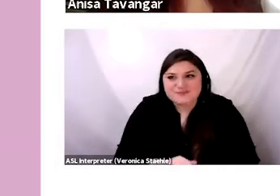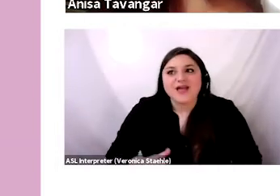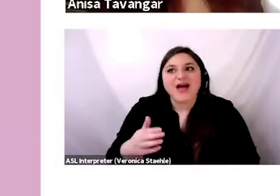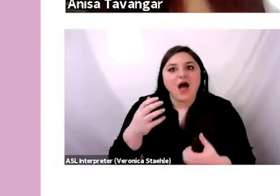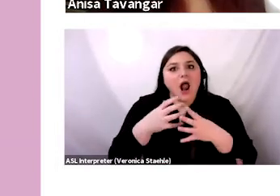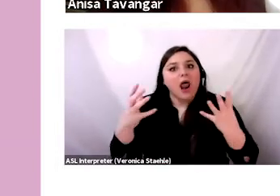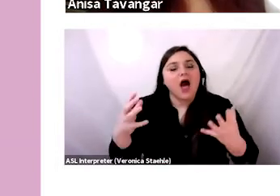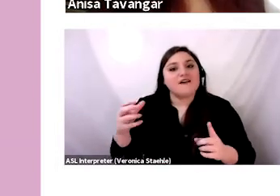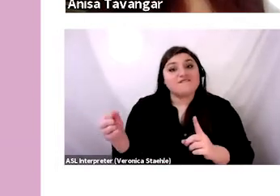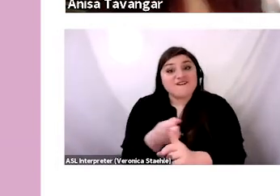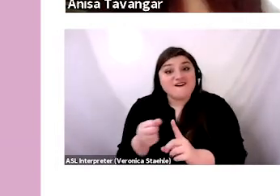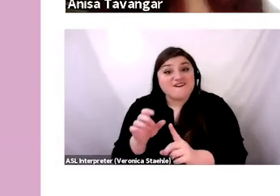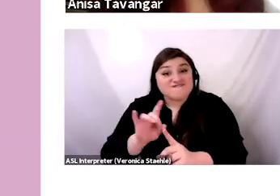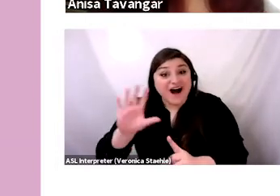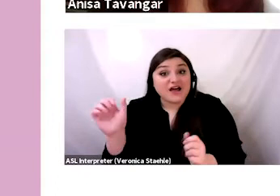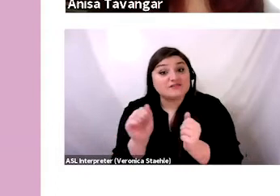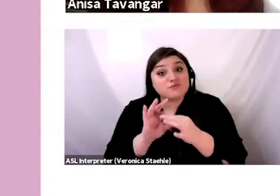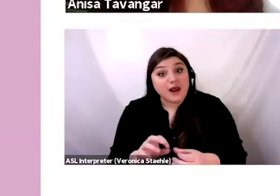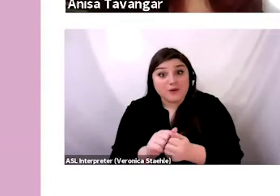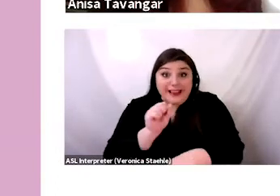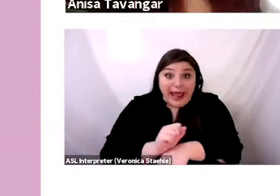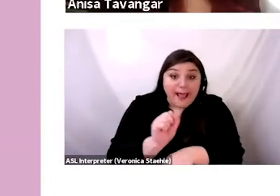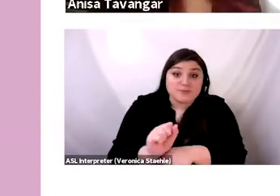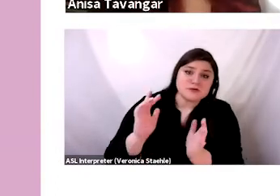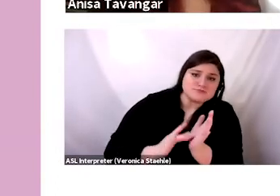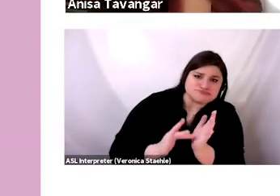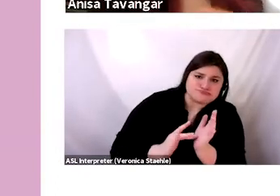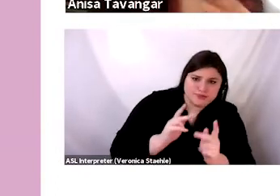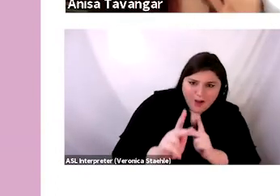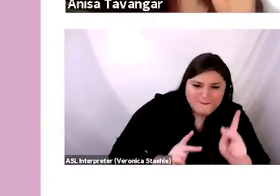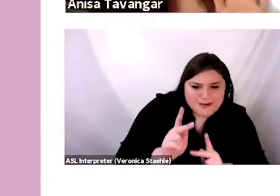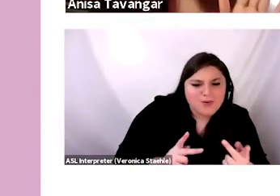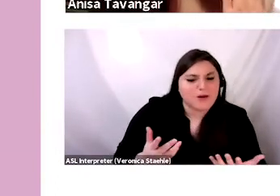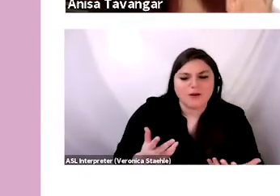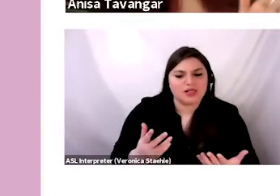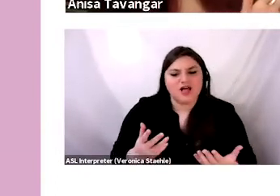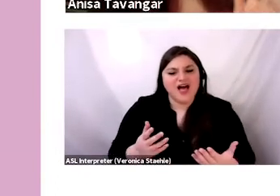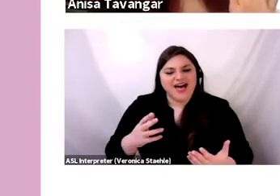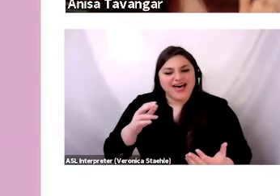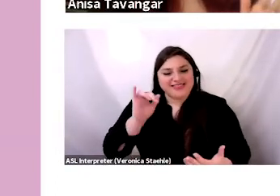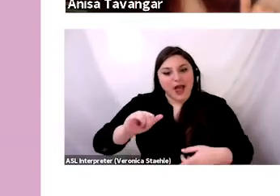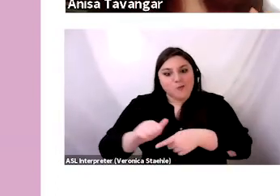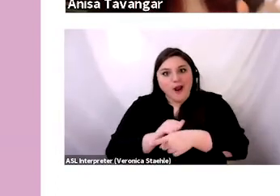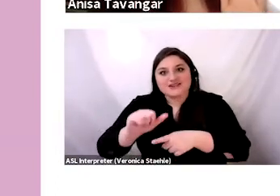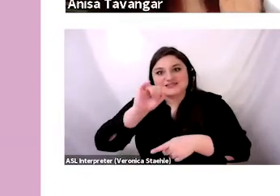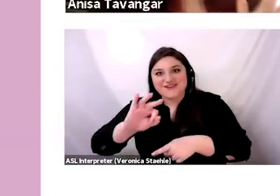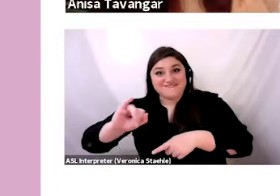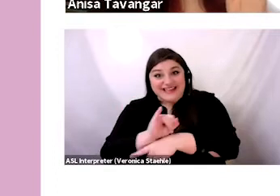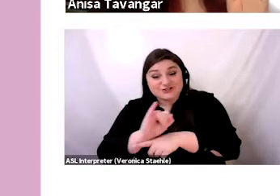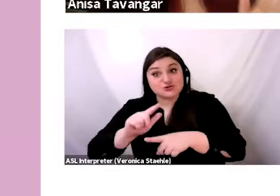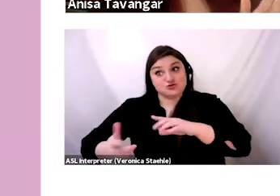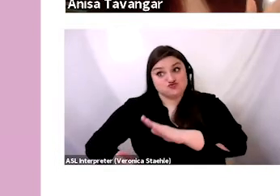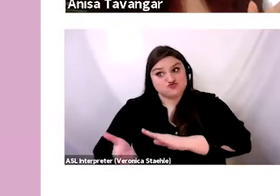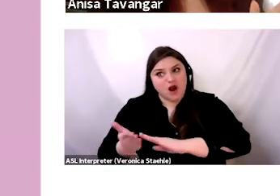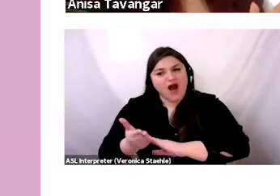of labor violations and unfair practices that exist in this industry, it is a reflection of this. It is a reflection of this sort of obsession